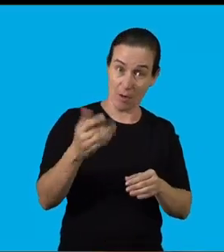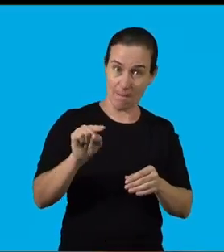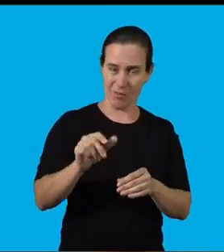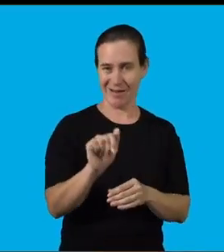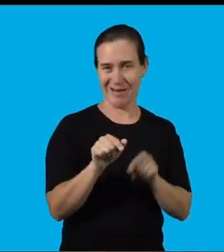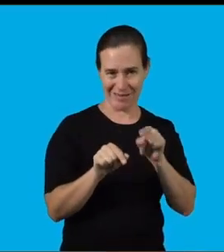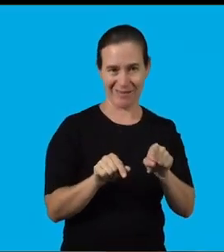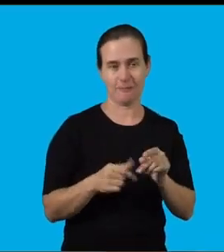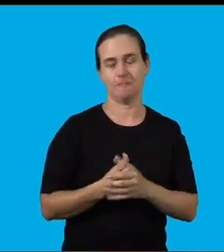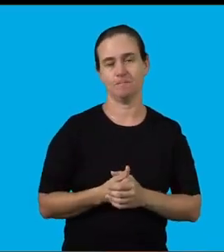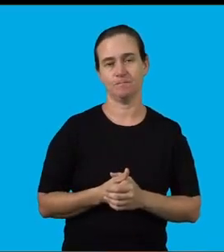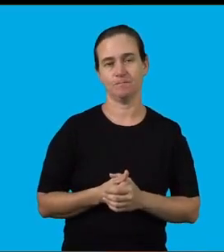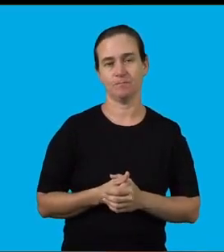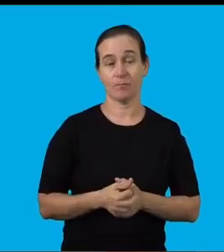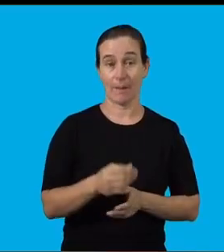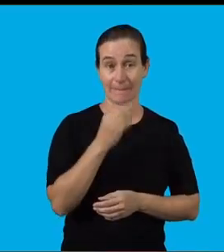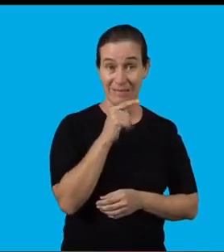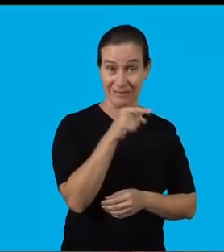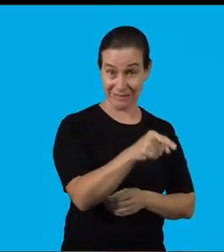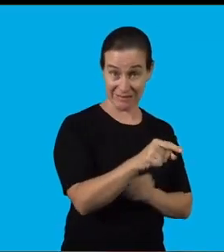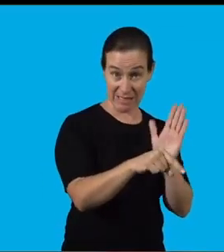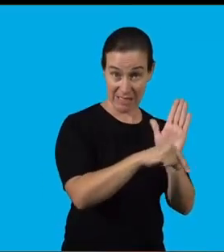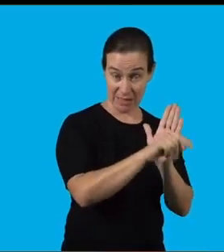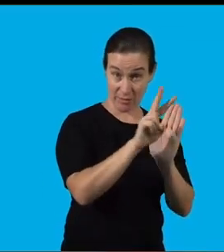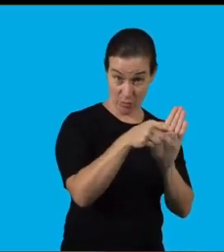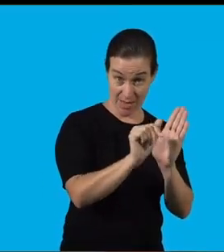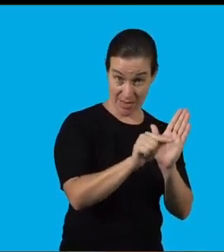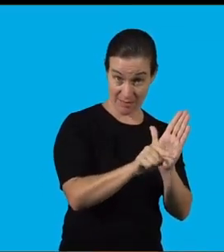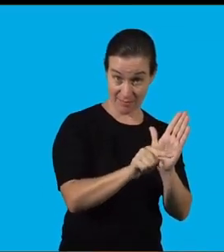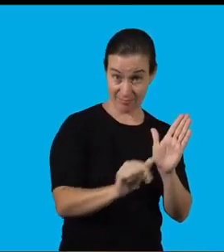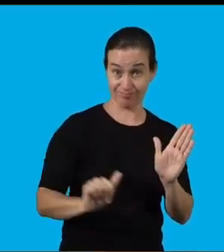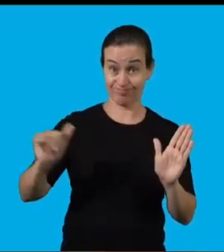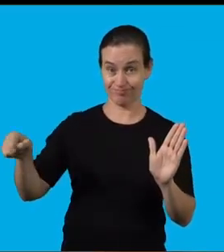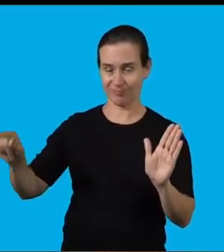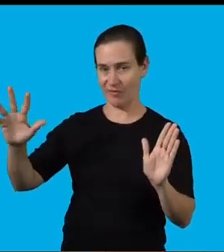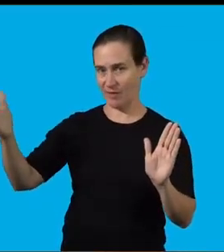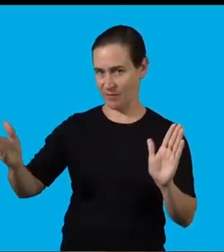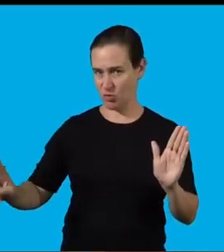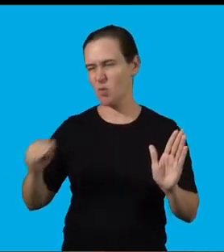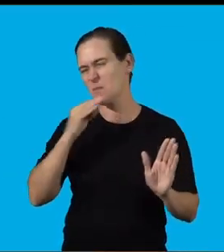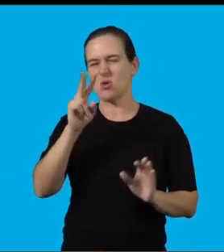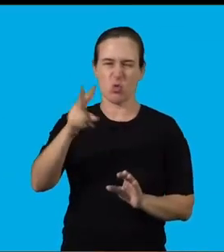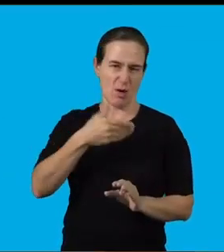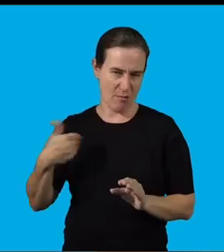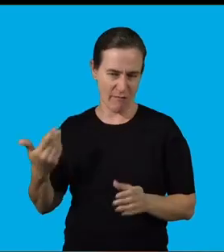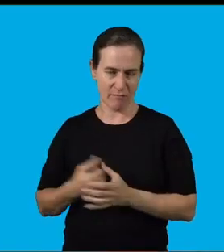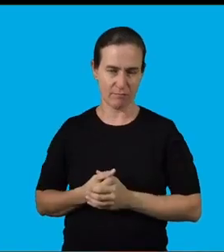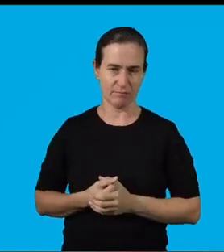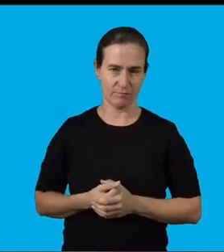A. So we've got that this x value is -2. And this one is 5 over 2, which is